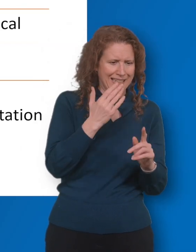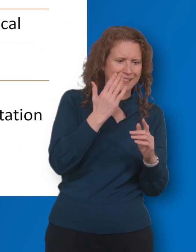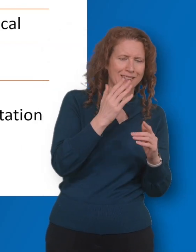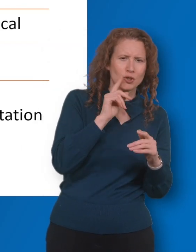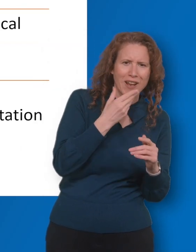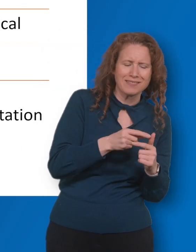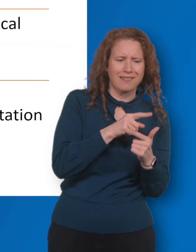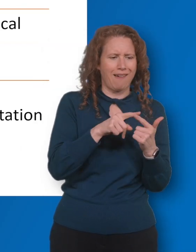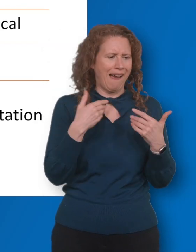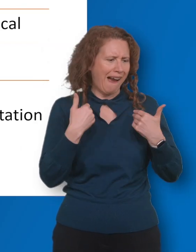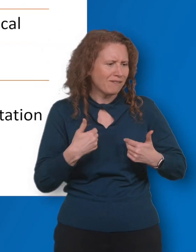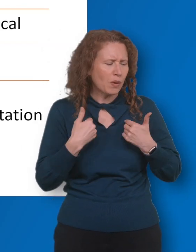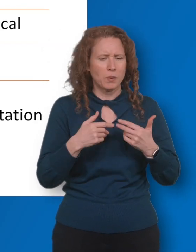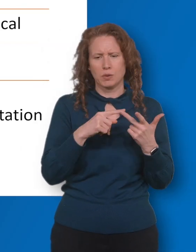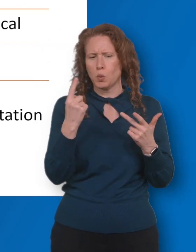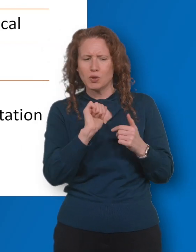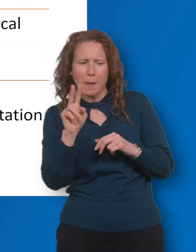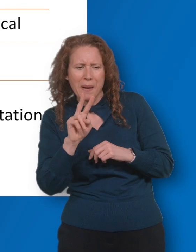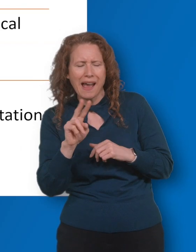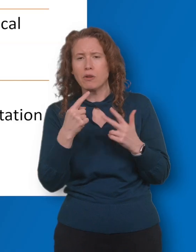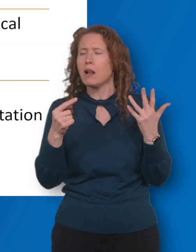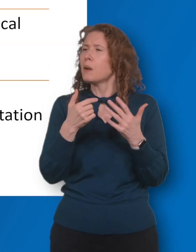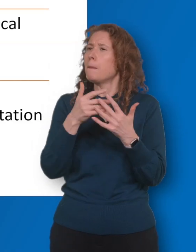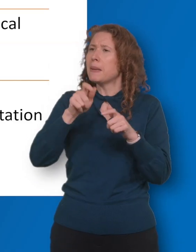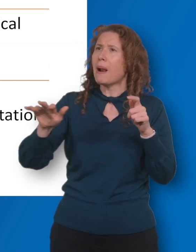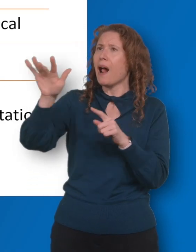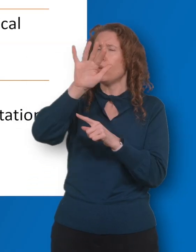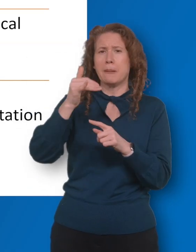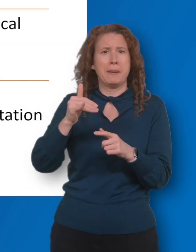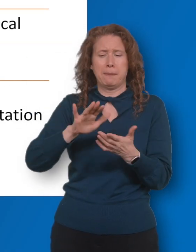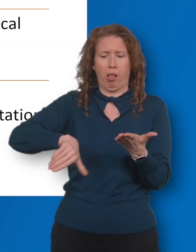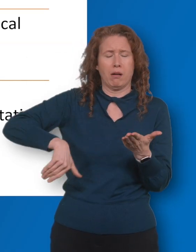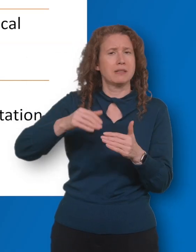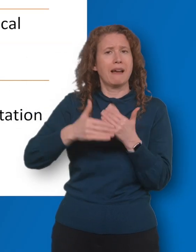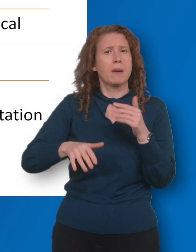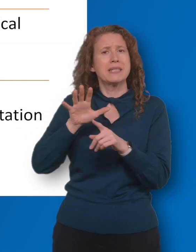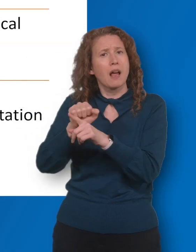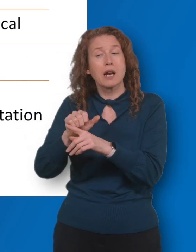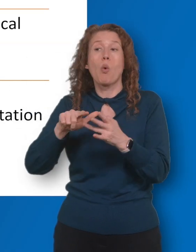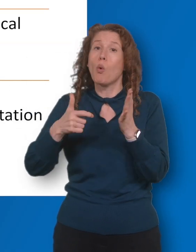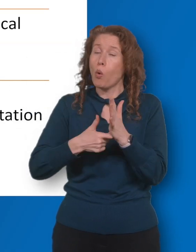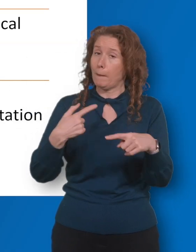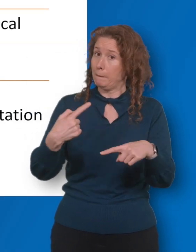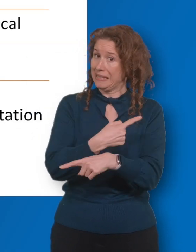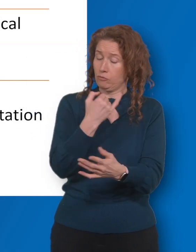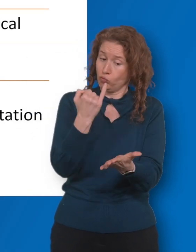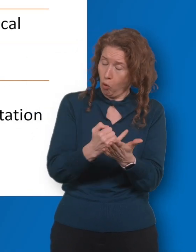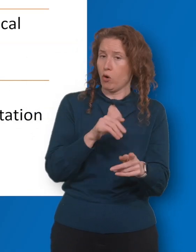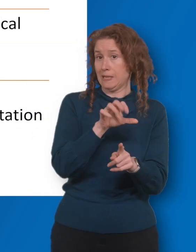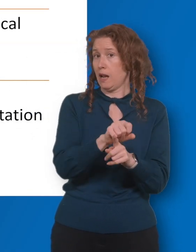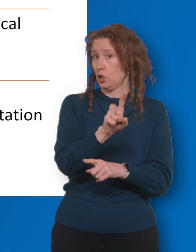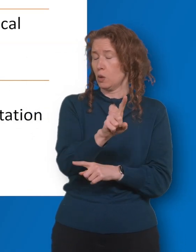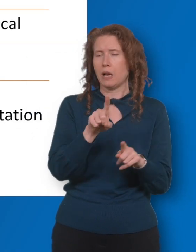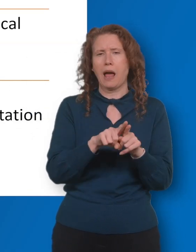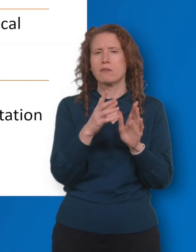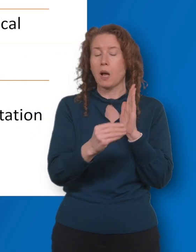more likely not to have been diagnosed or to indeed have been misdiagnosed. So for instance, women